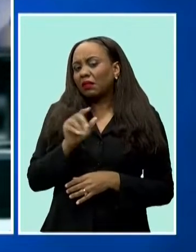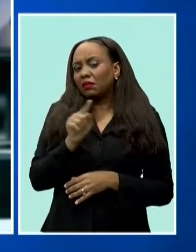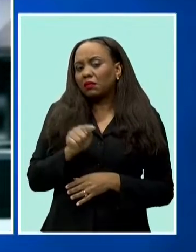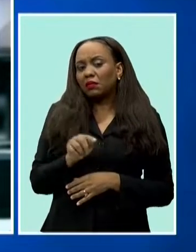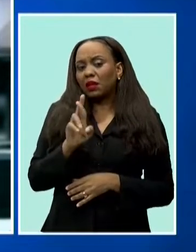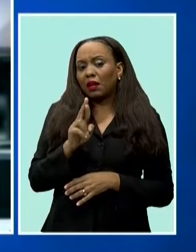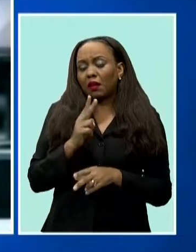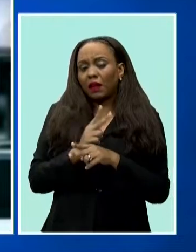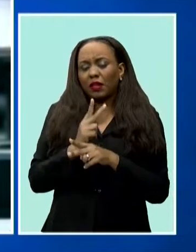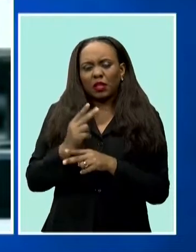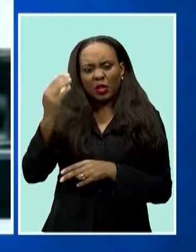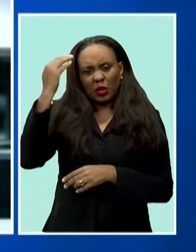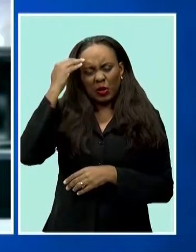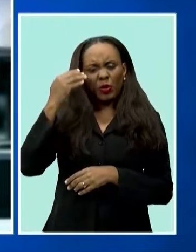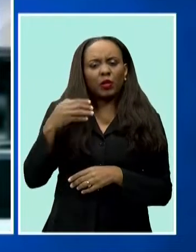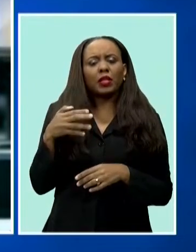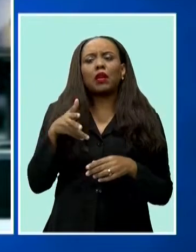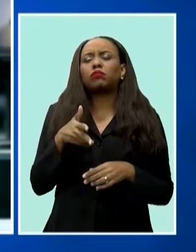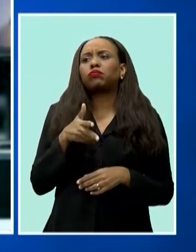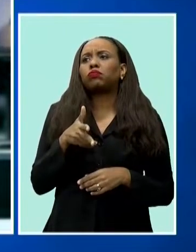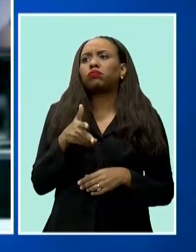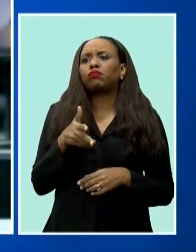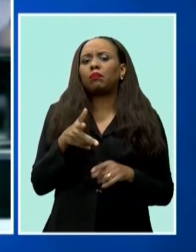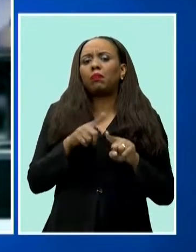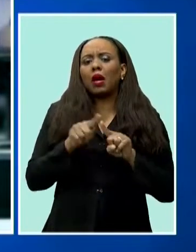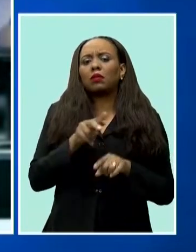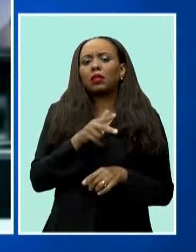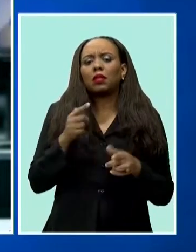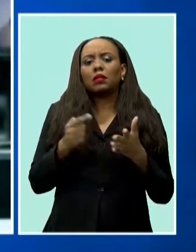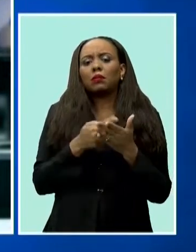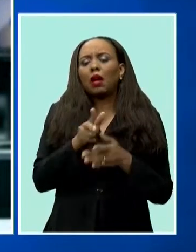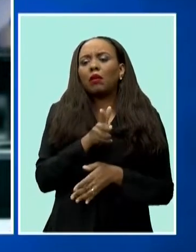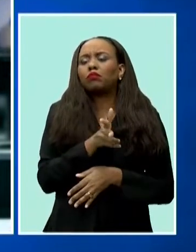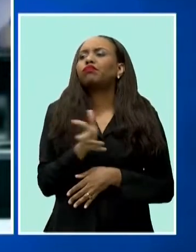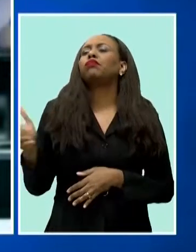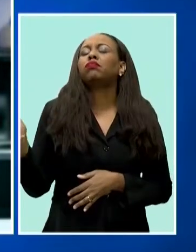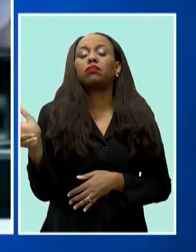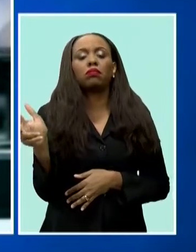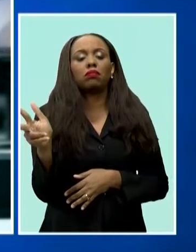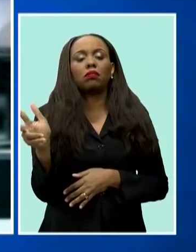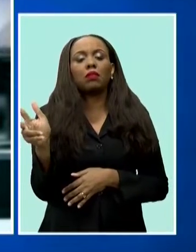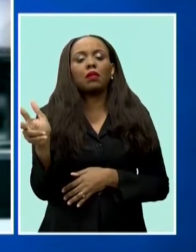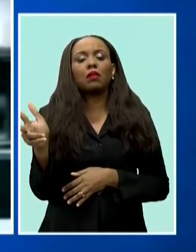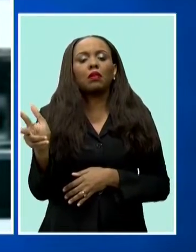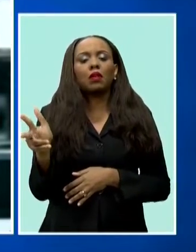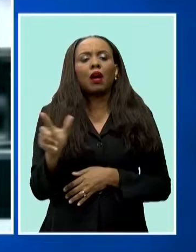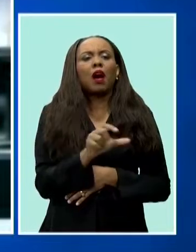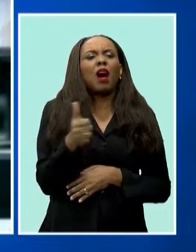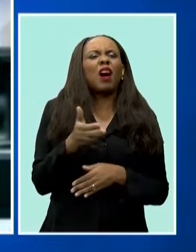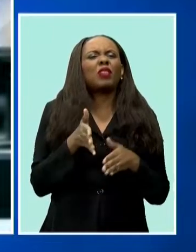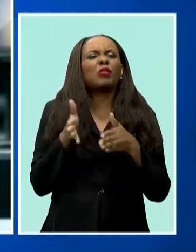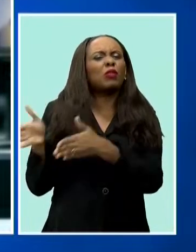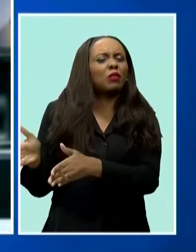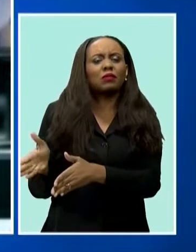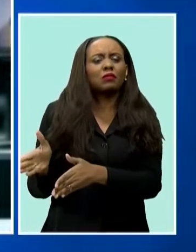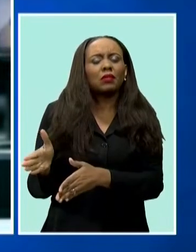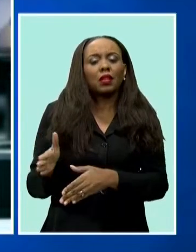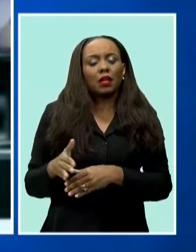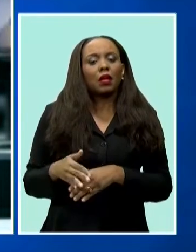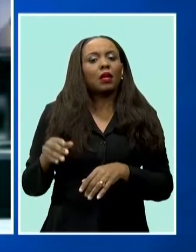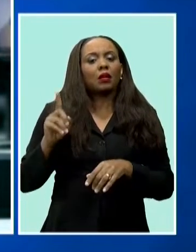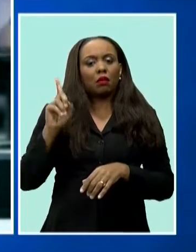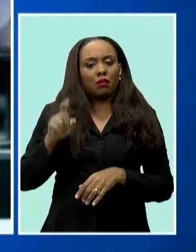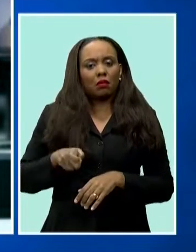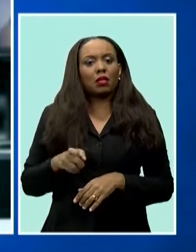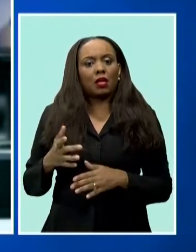they're assigned. Now, Prime Minister Motley has announced that all mass transit vehicles, and that would include both the Transport Board buses and